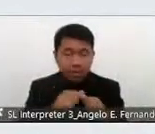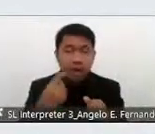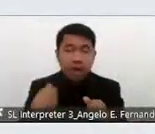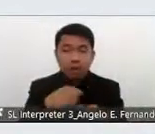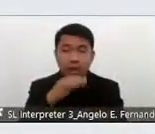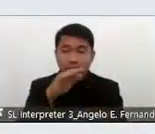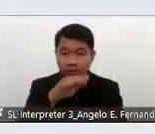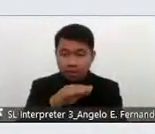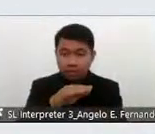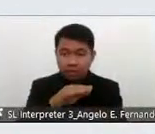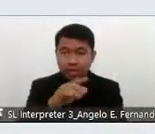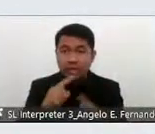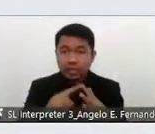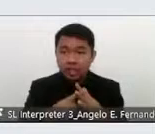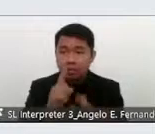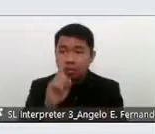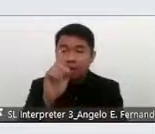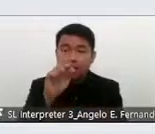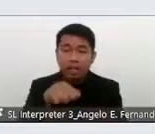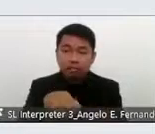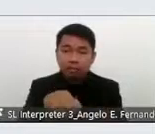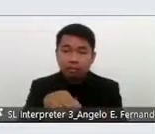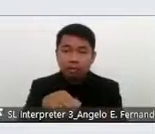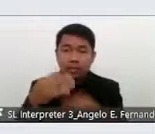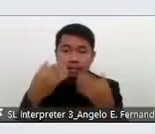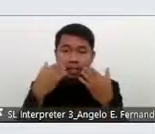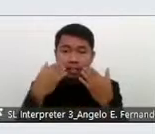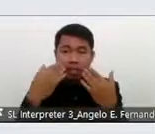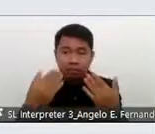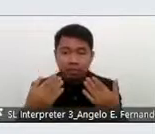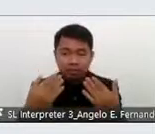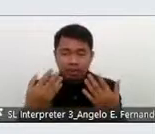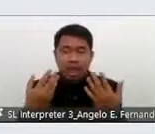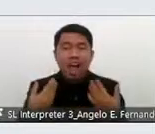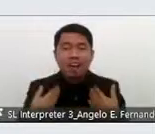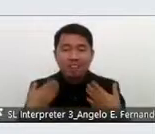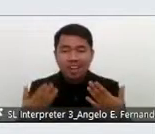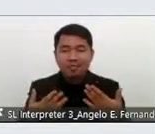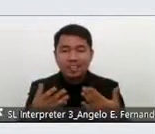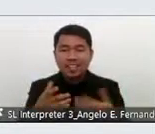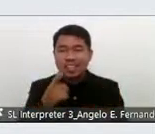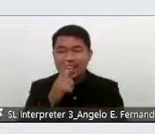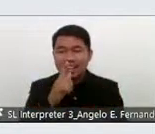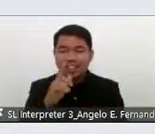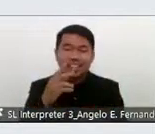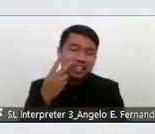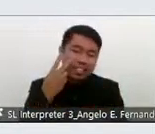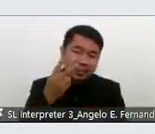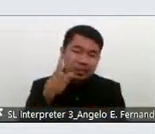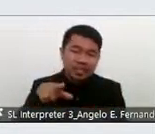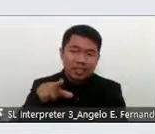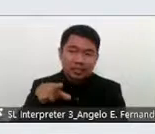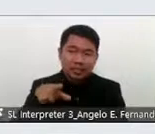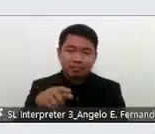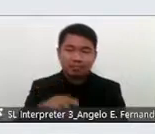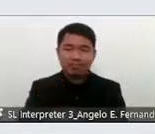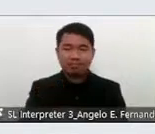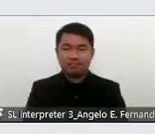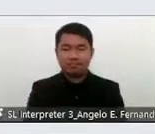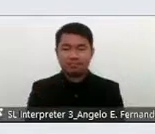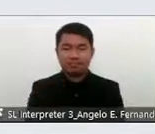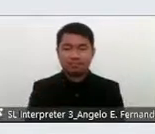afternoon session will start at 1 p.m. Thank you very much. Enjoy your lunch and see you later.